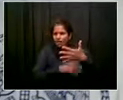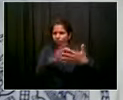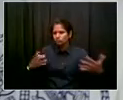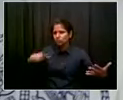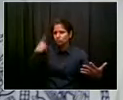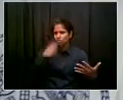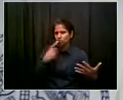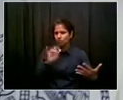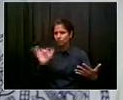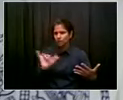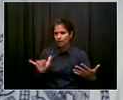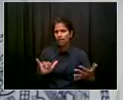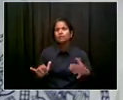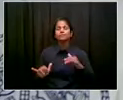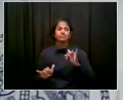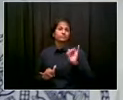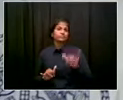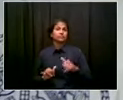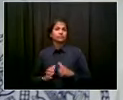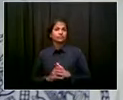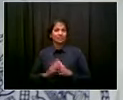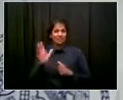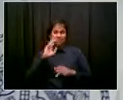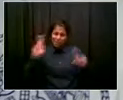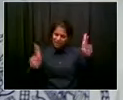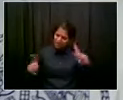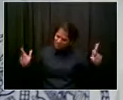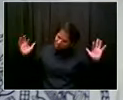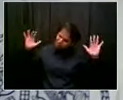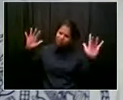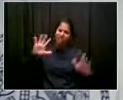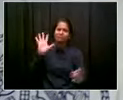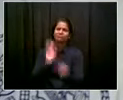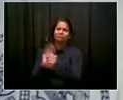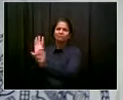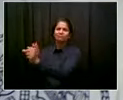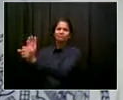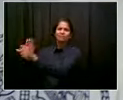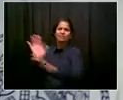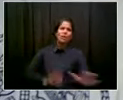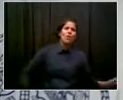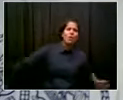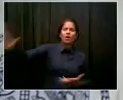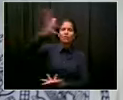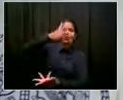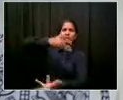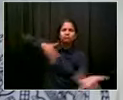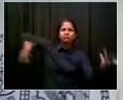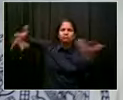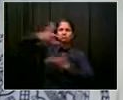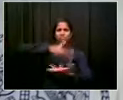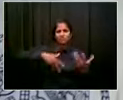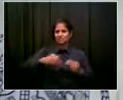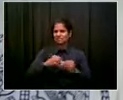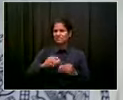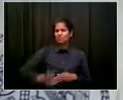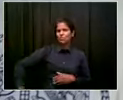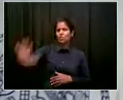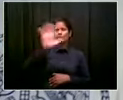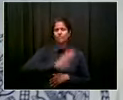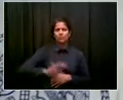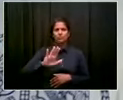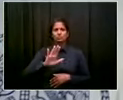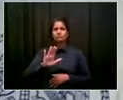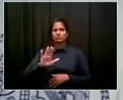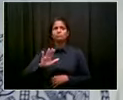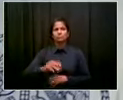the whole metropolitan area look folks in the suburbs and the tri-state area appreciate and love new york city and for most of them new